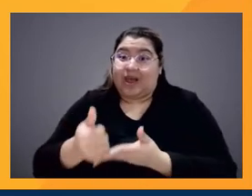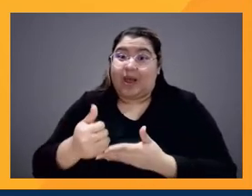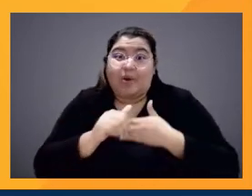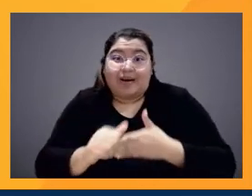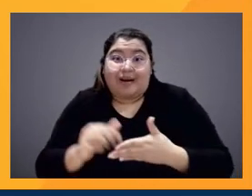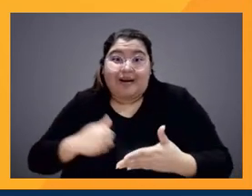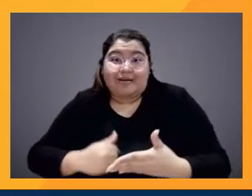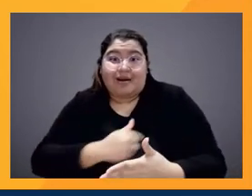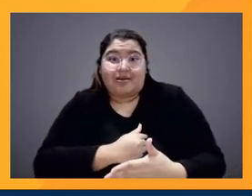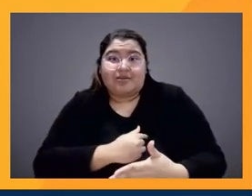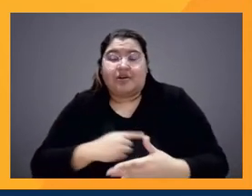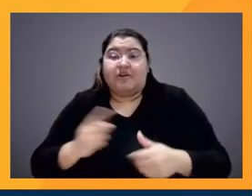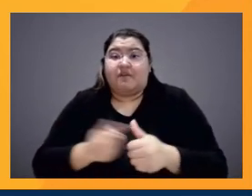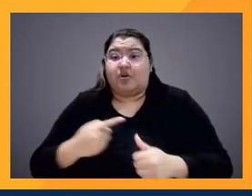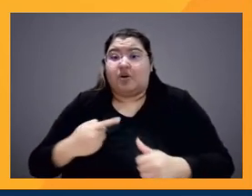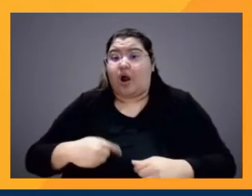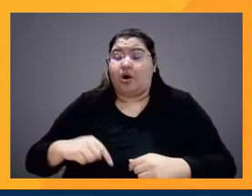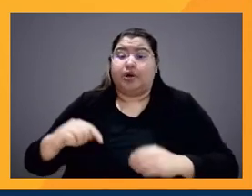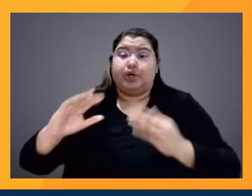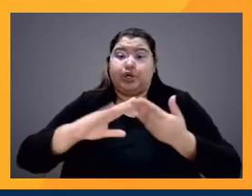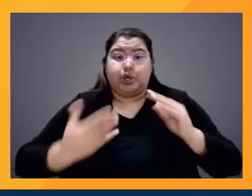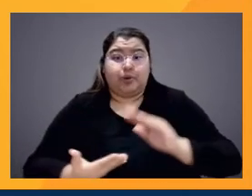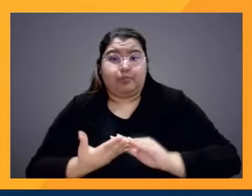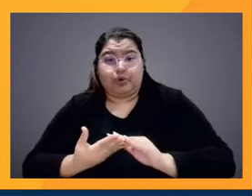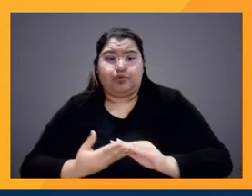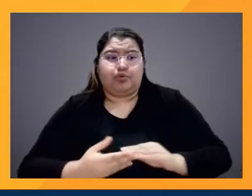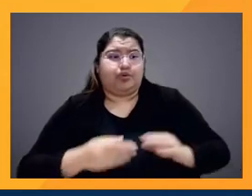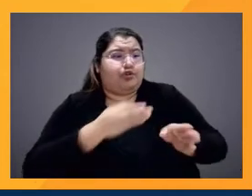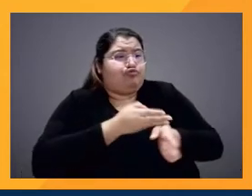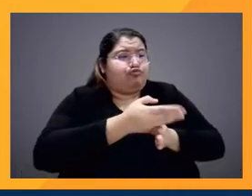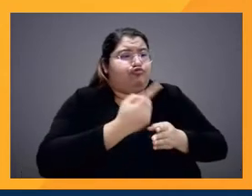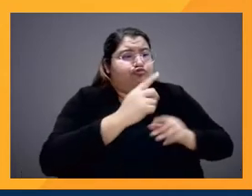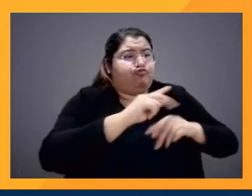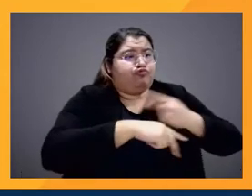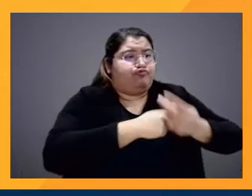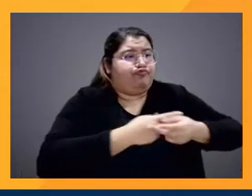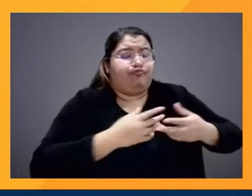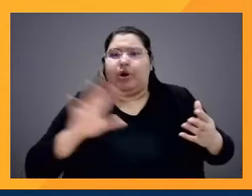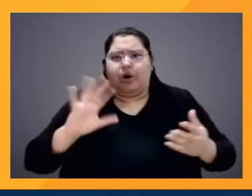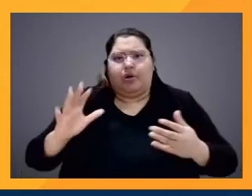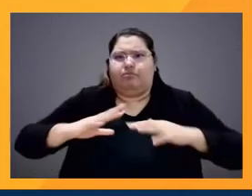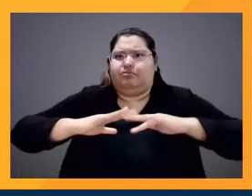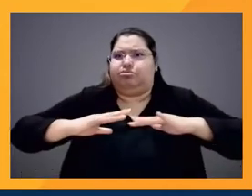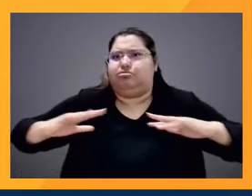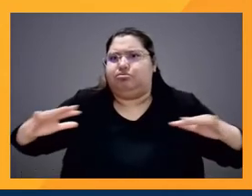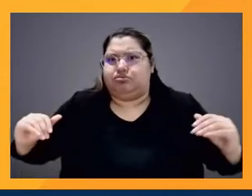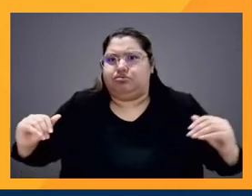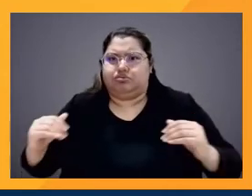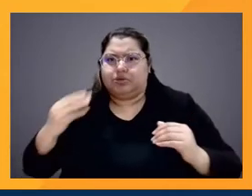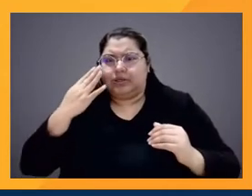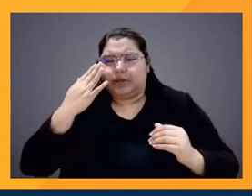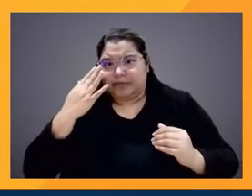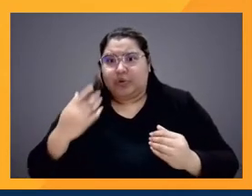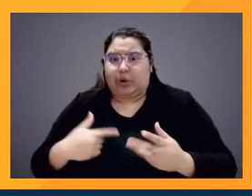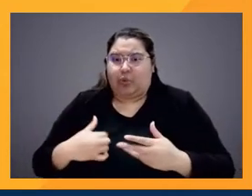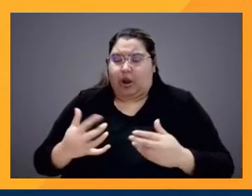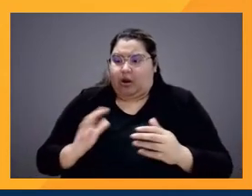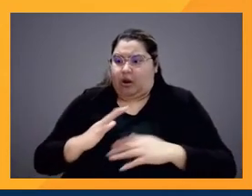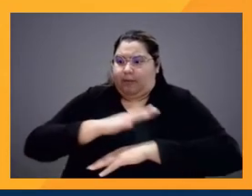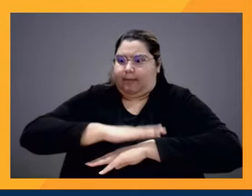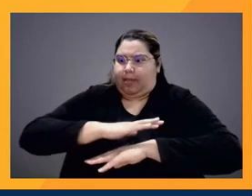of policy and communication partnerships through Airbnb. But how valuable is it simply to just have the right